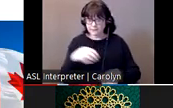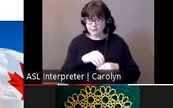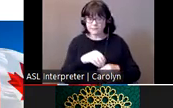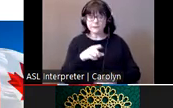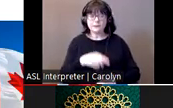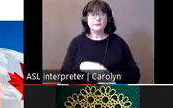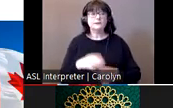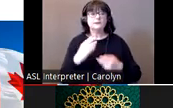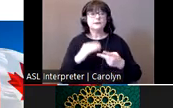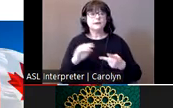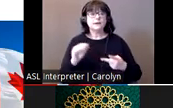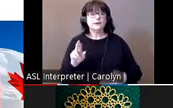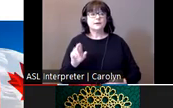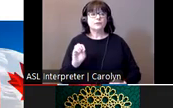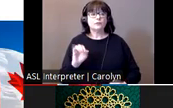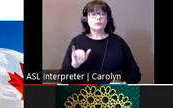and Royal Roads University.